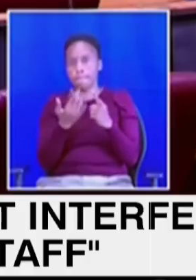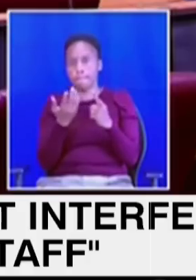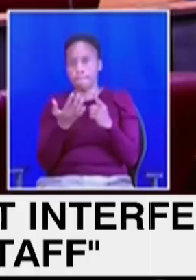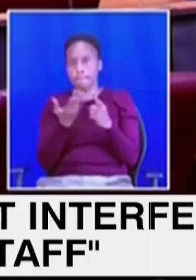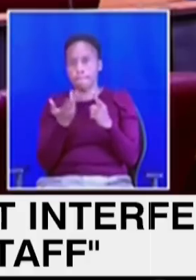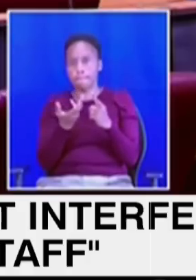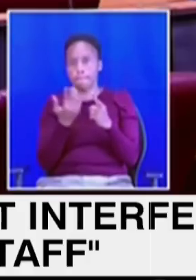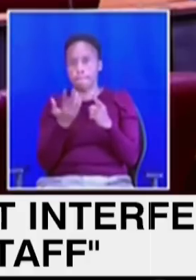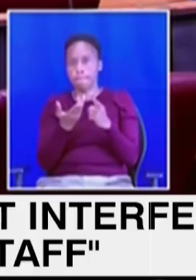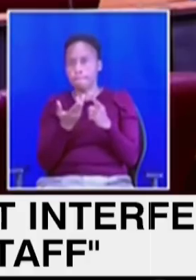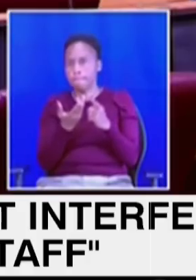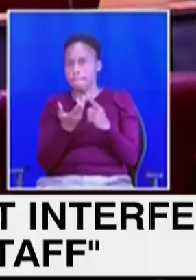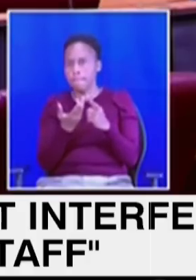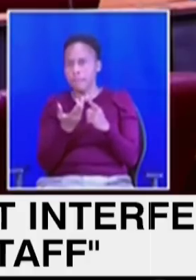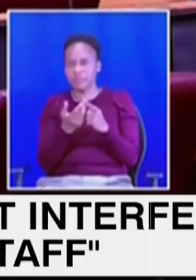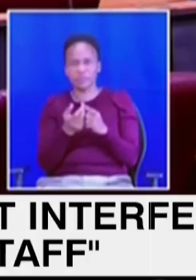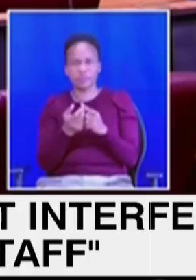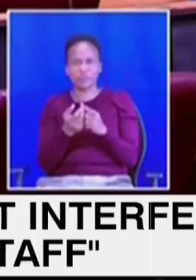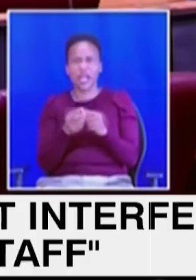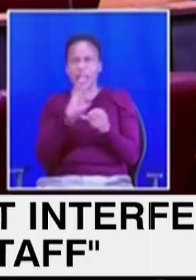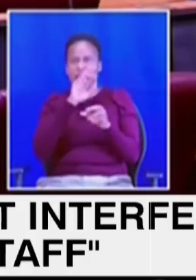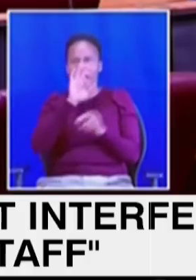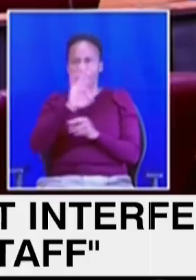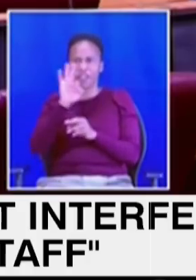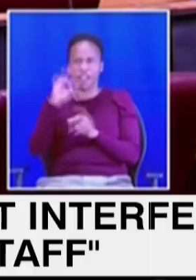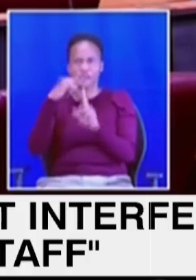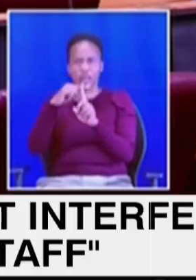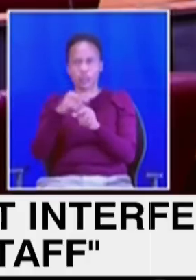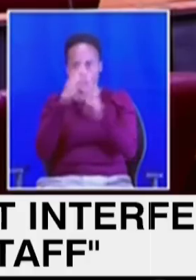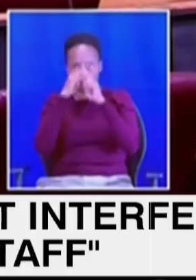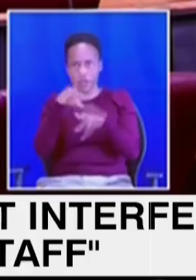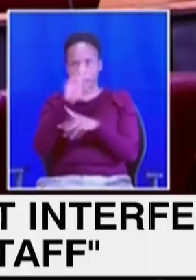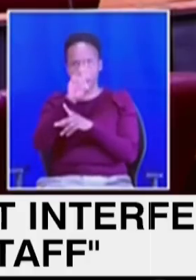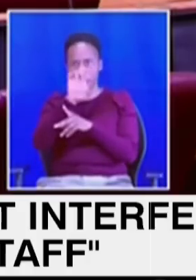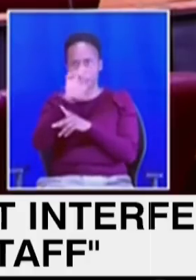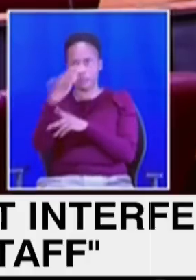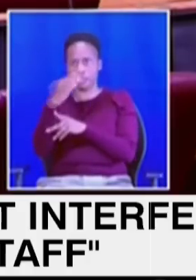the FF Plus, Honorable De Bruin.